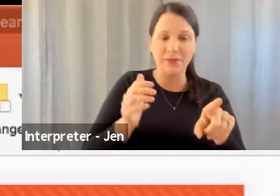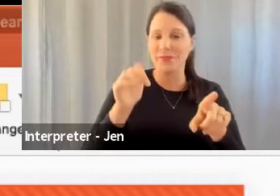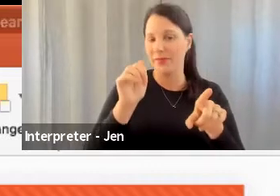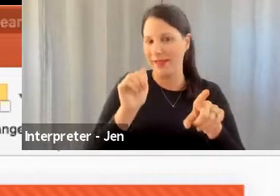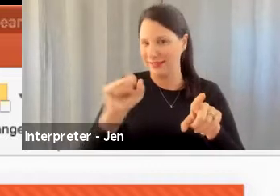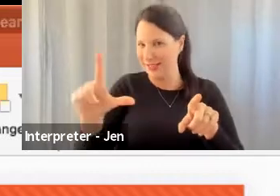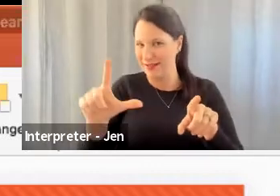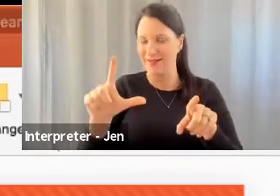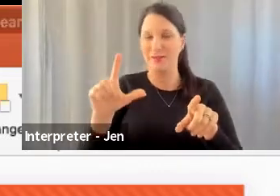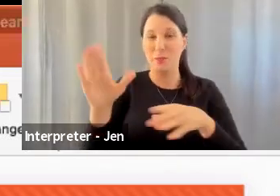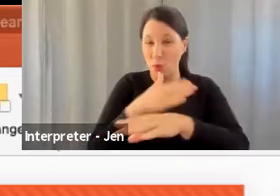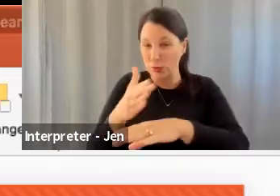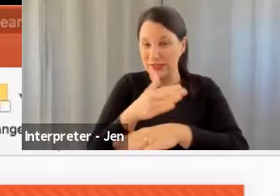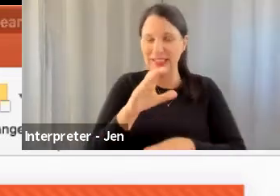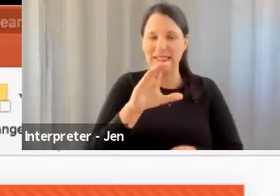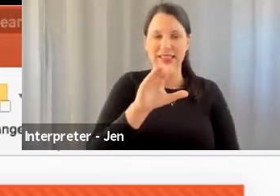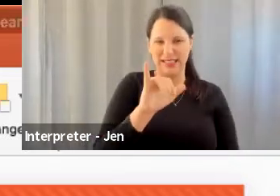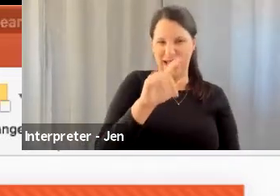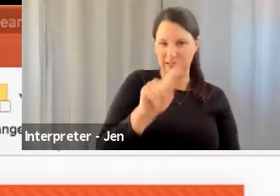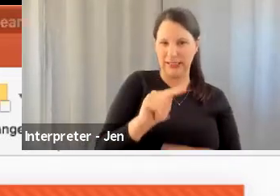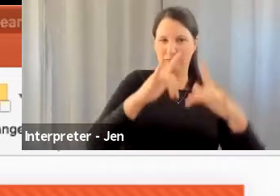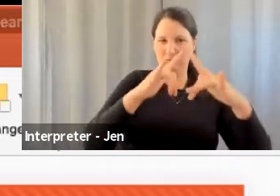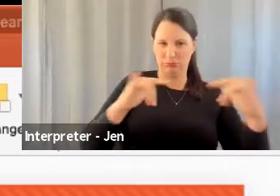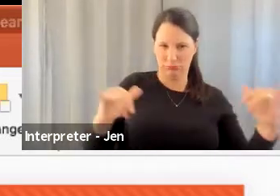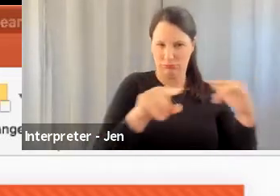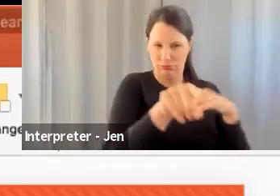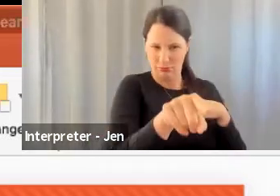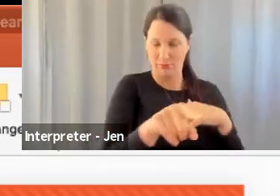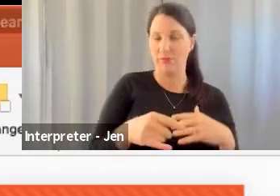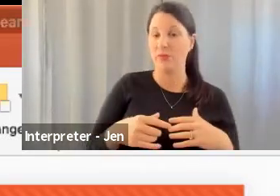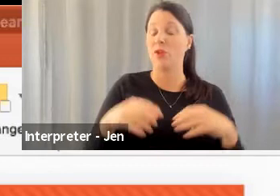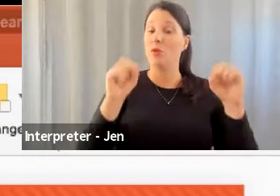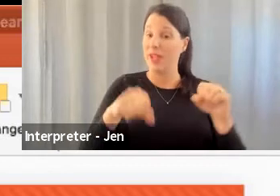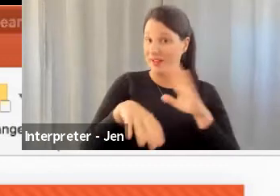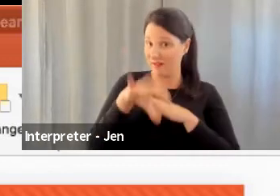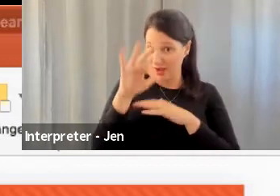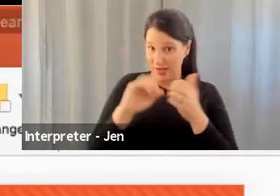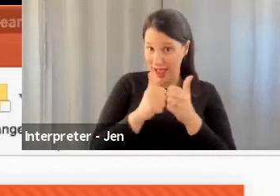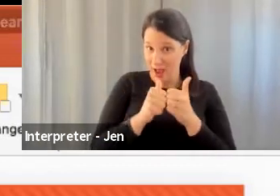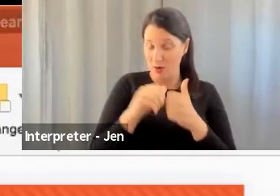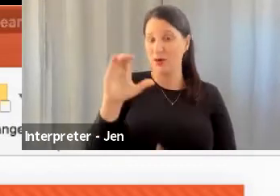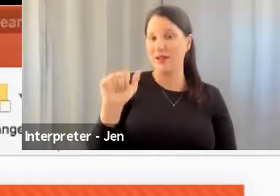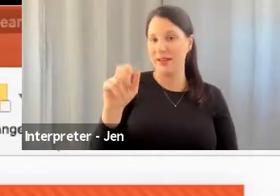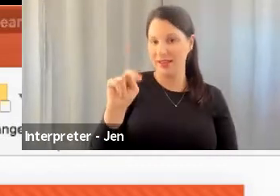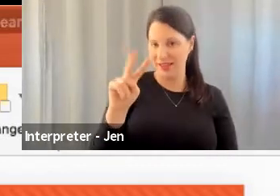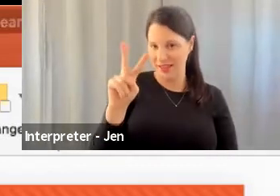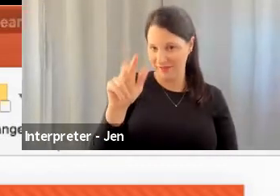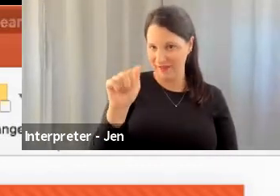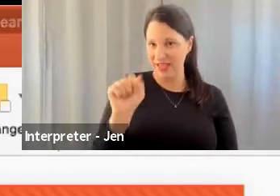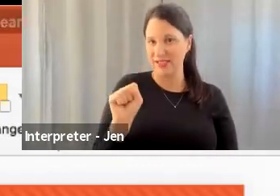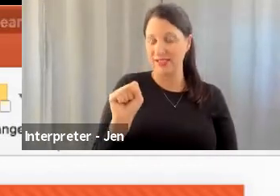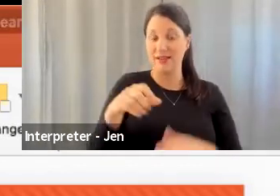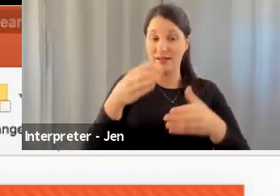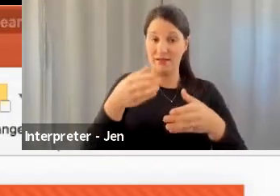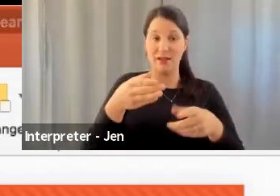and music. All our tutoring sessions can be found via Canvas. I have the link here as well, and at the end of the presentation, I'll go over